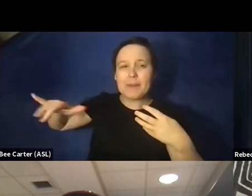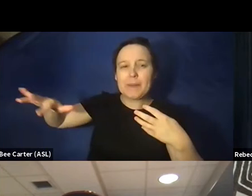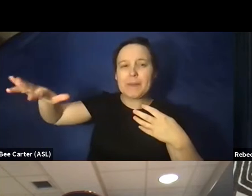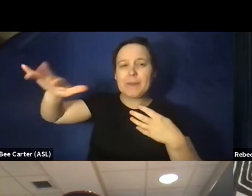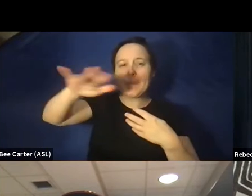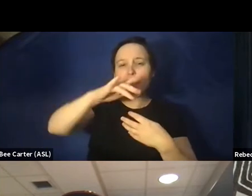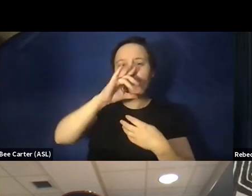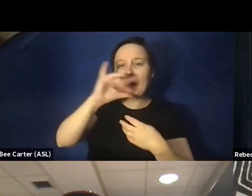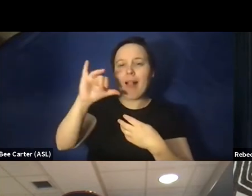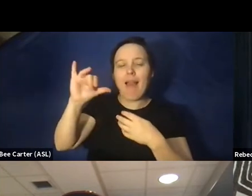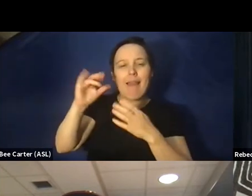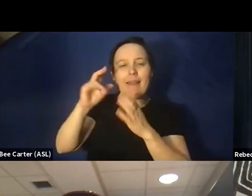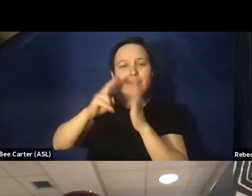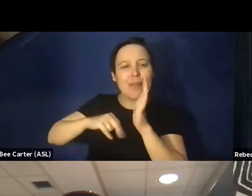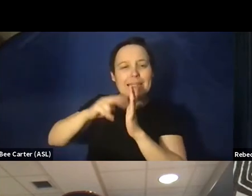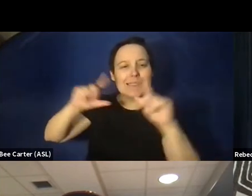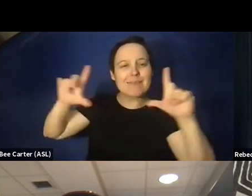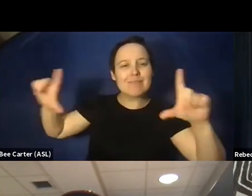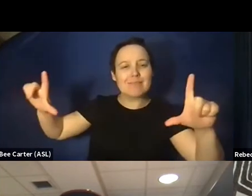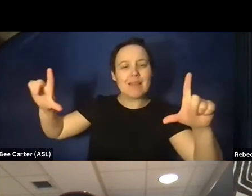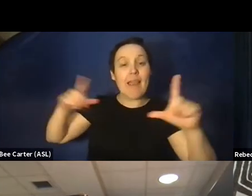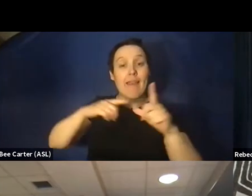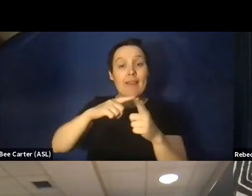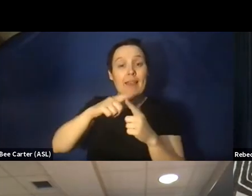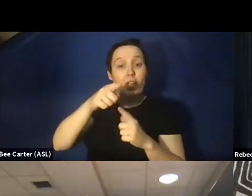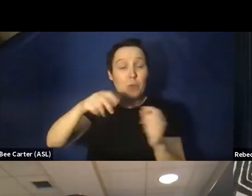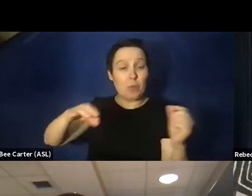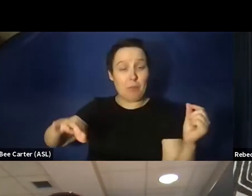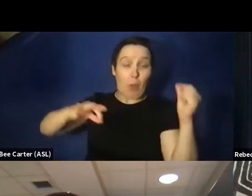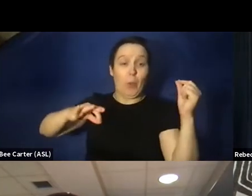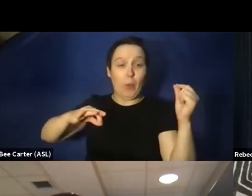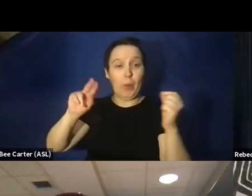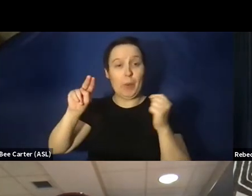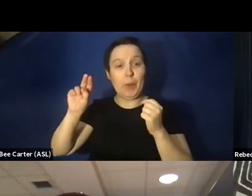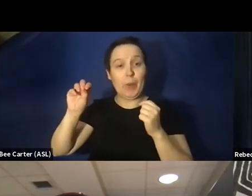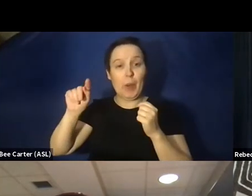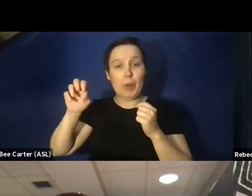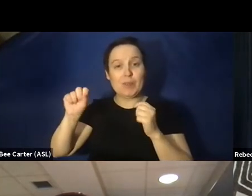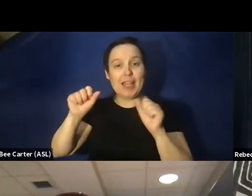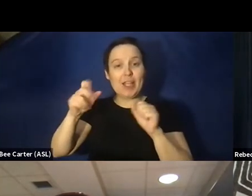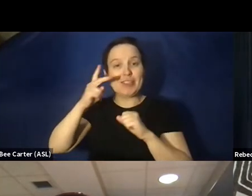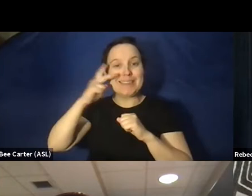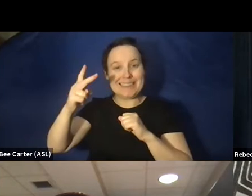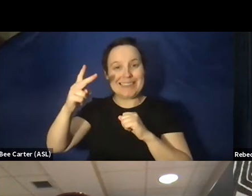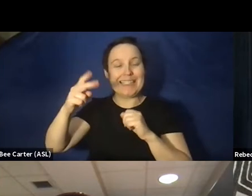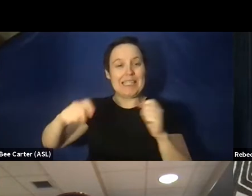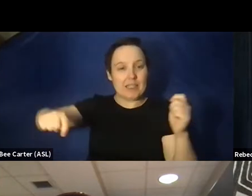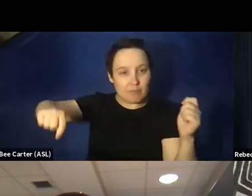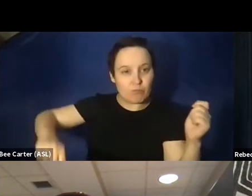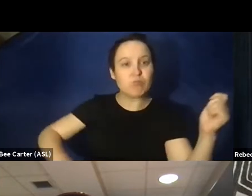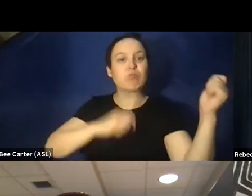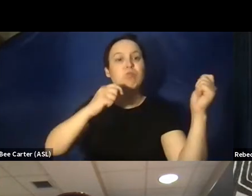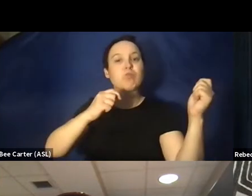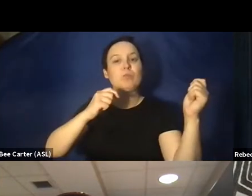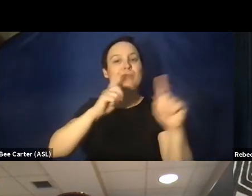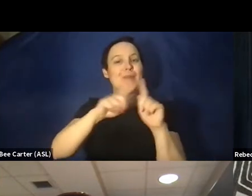grassy plain. And then there were these pieces where you would hit these notes and you would sort of, I could sort of see the bow strokes, but rather than being bow strokes, they were like